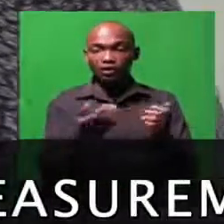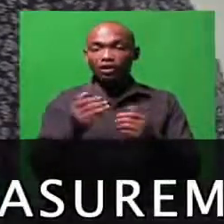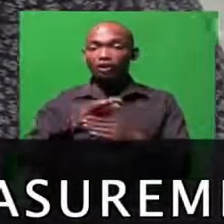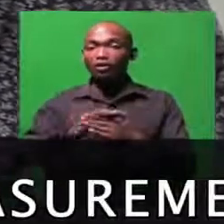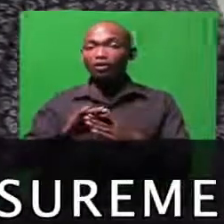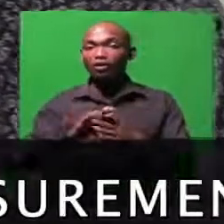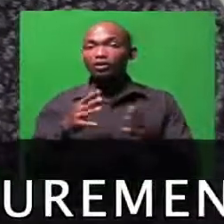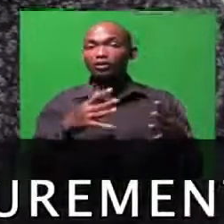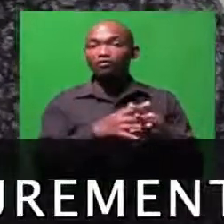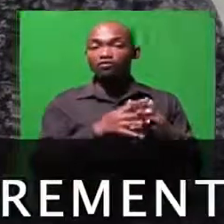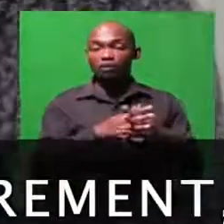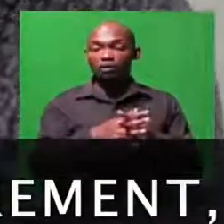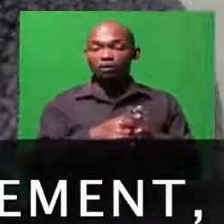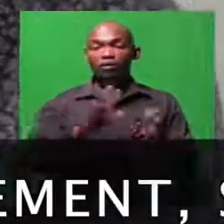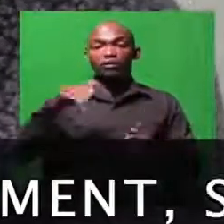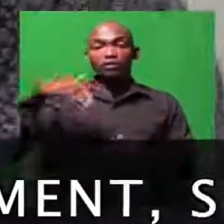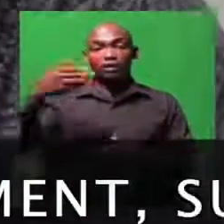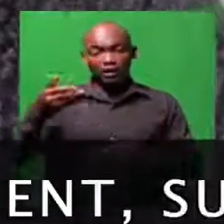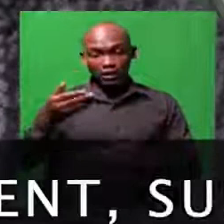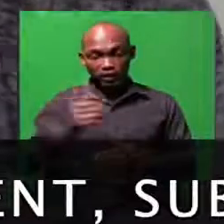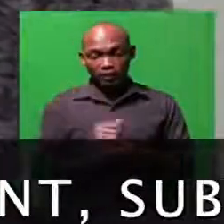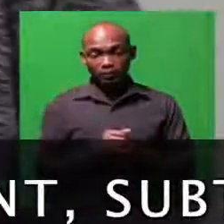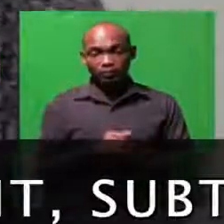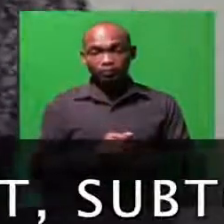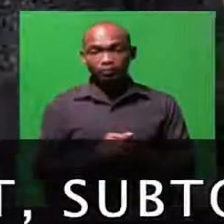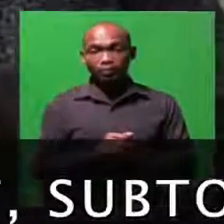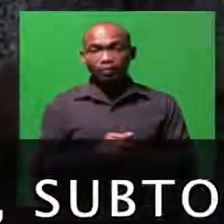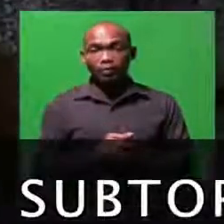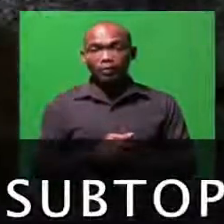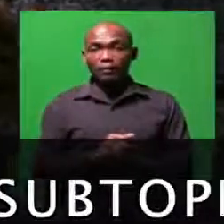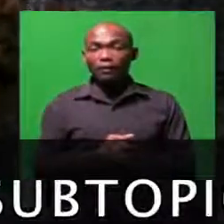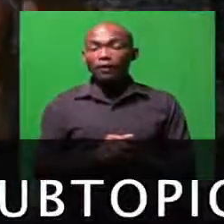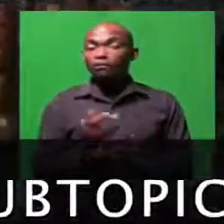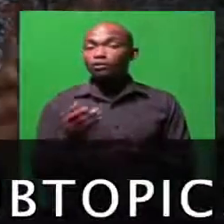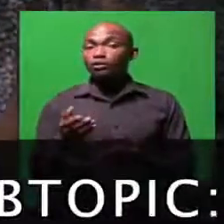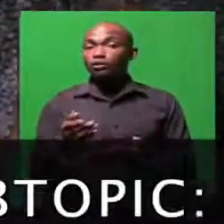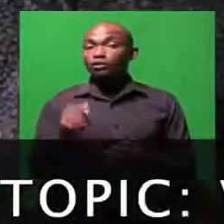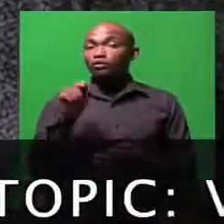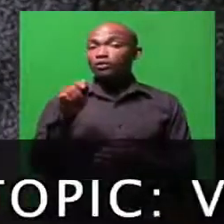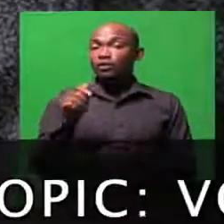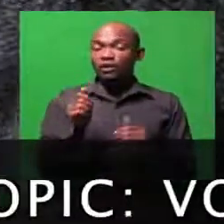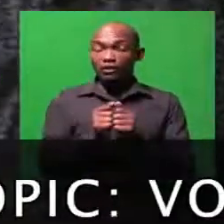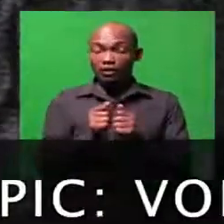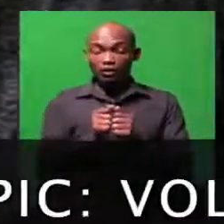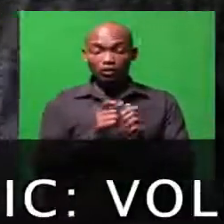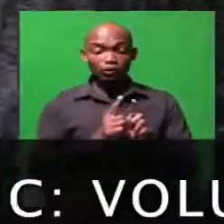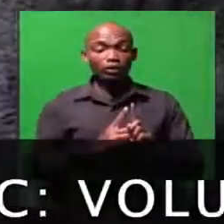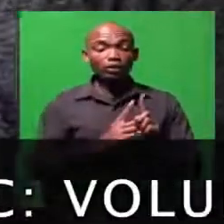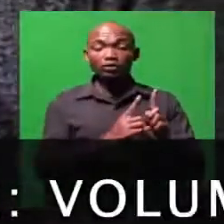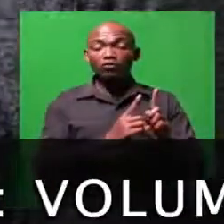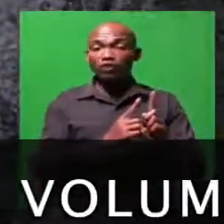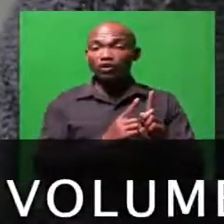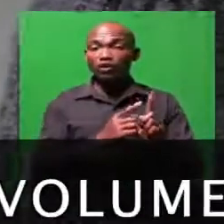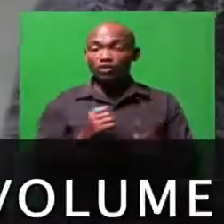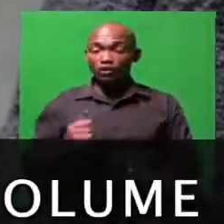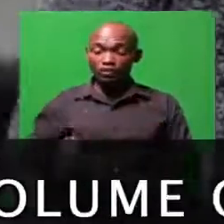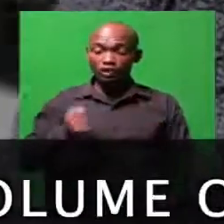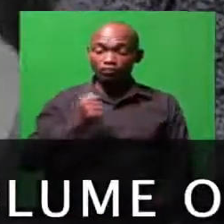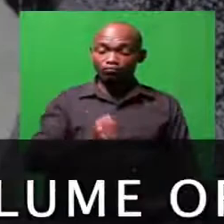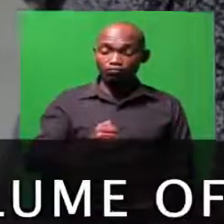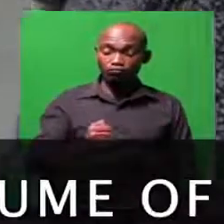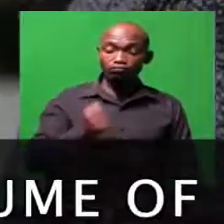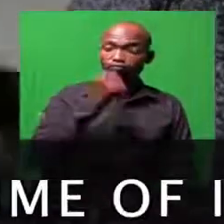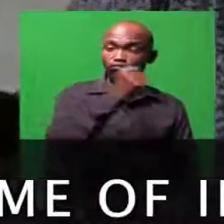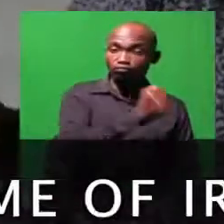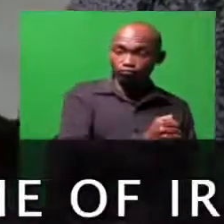seen. So for this case, we have to follow the particular procedures in order to find